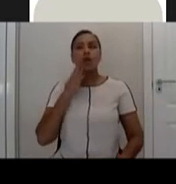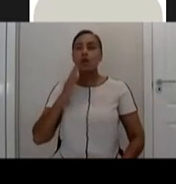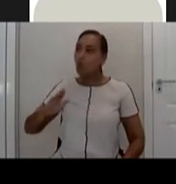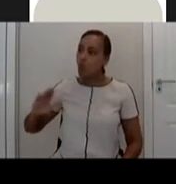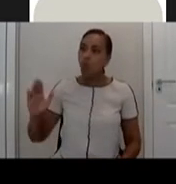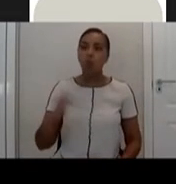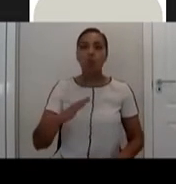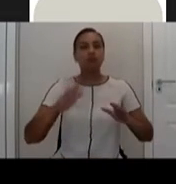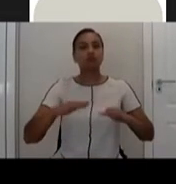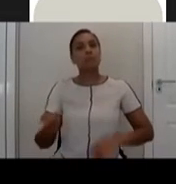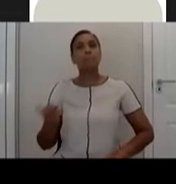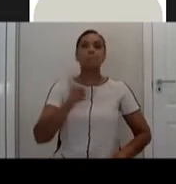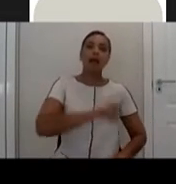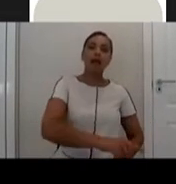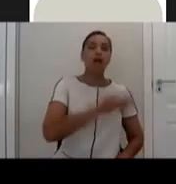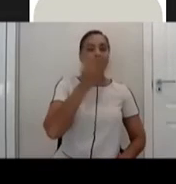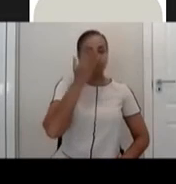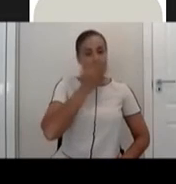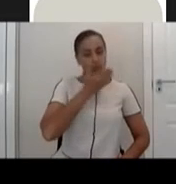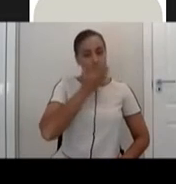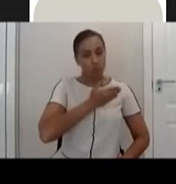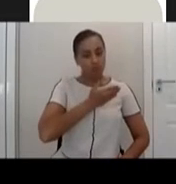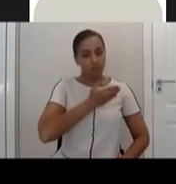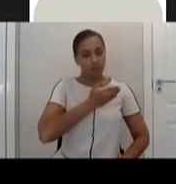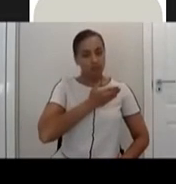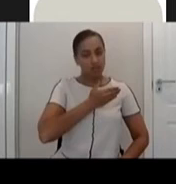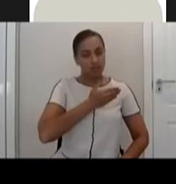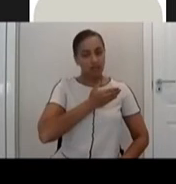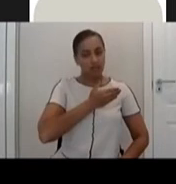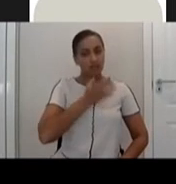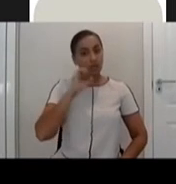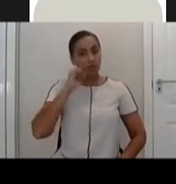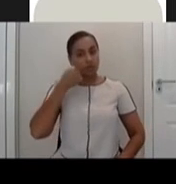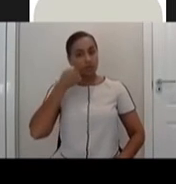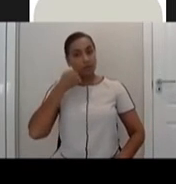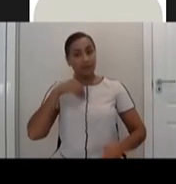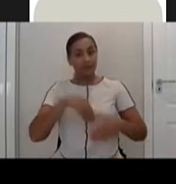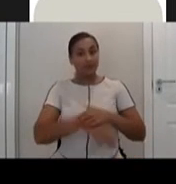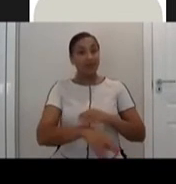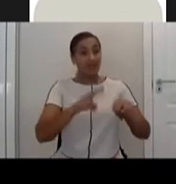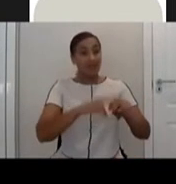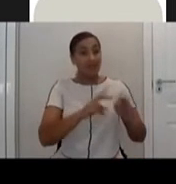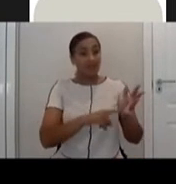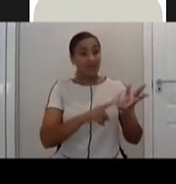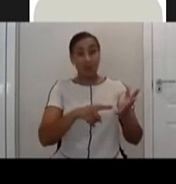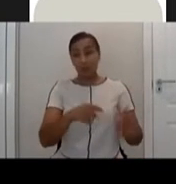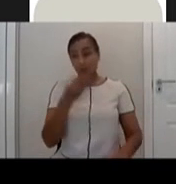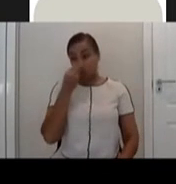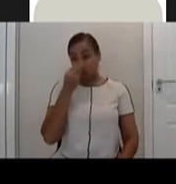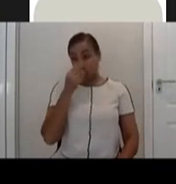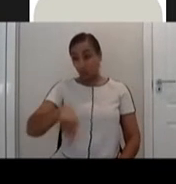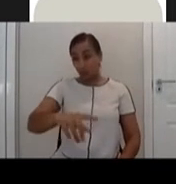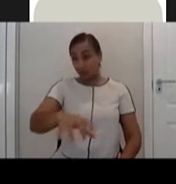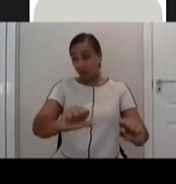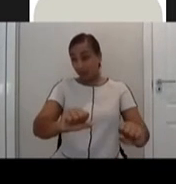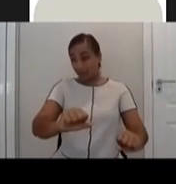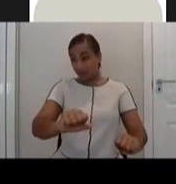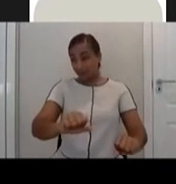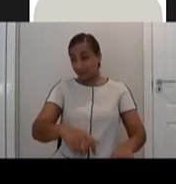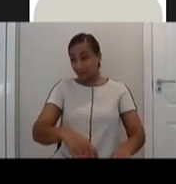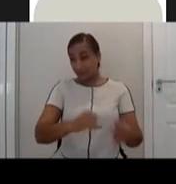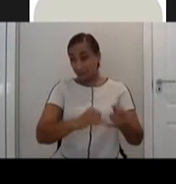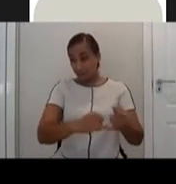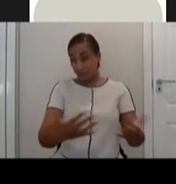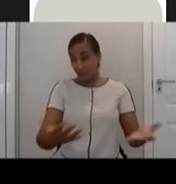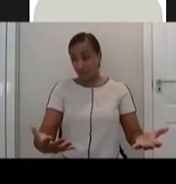to school, we'll then be also entering into flu season, and obviously people will be very aware